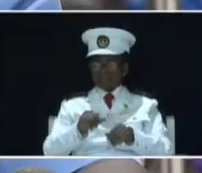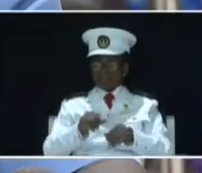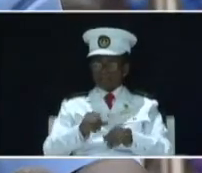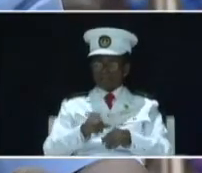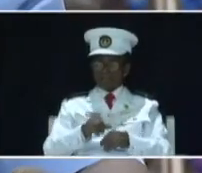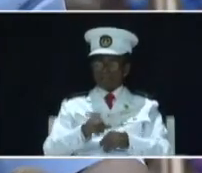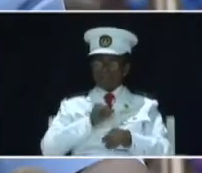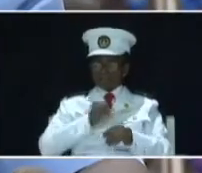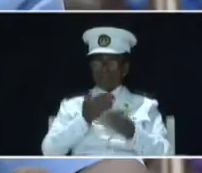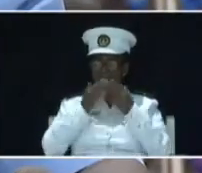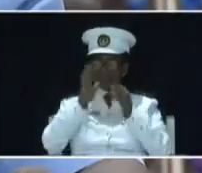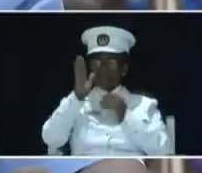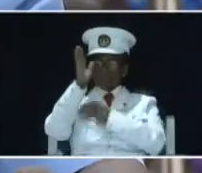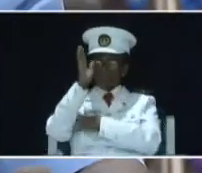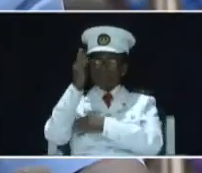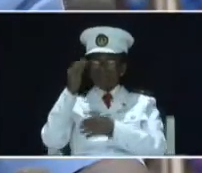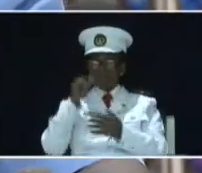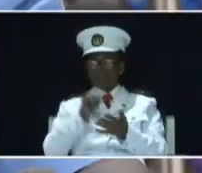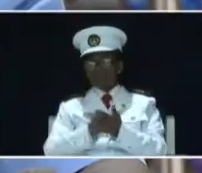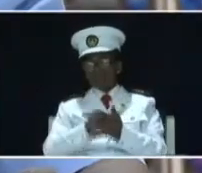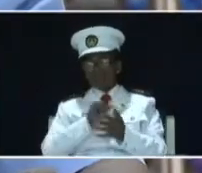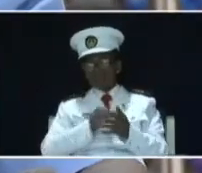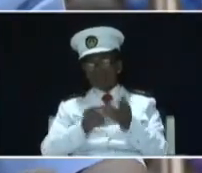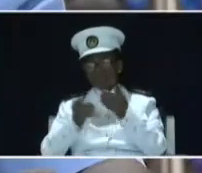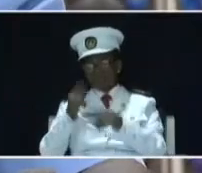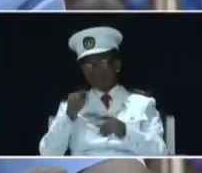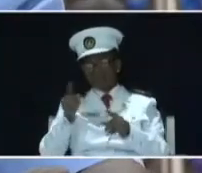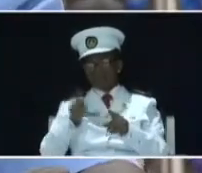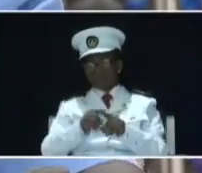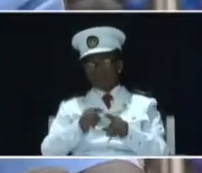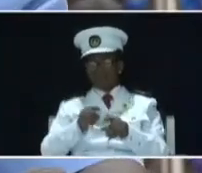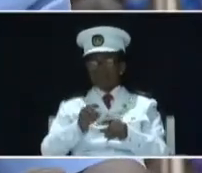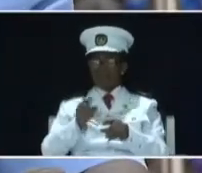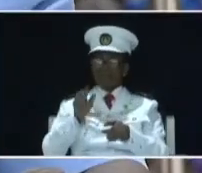I thank God that I came as a customer.